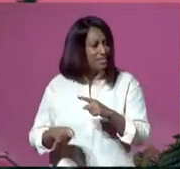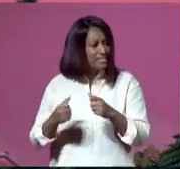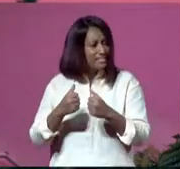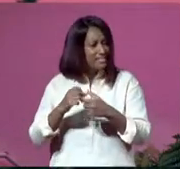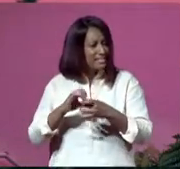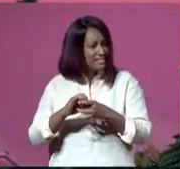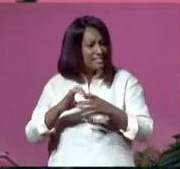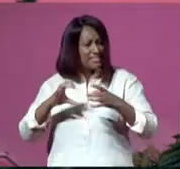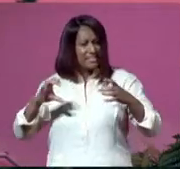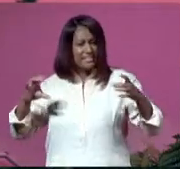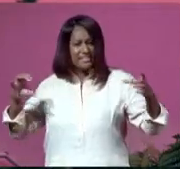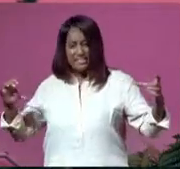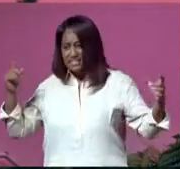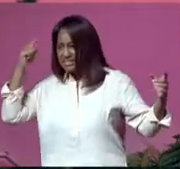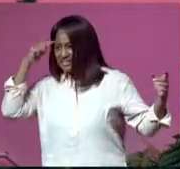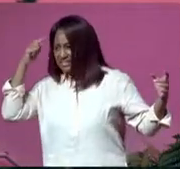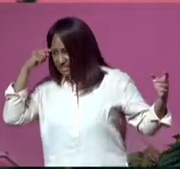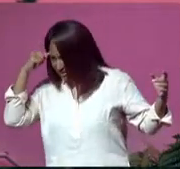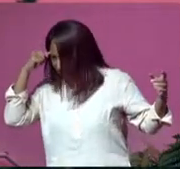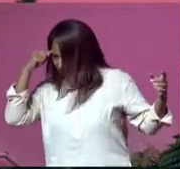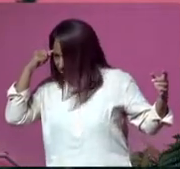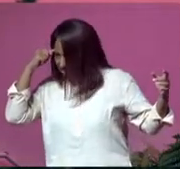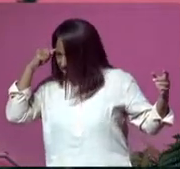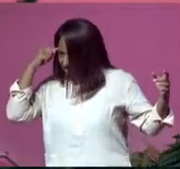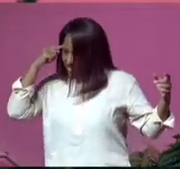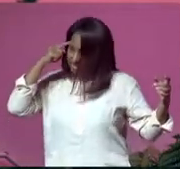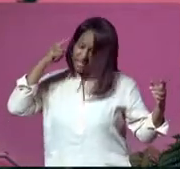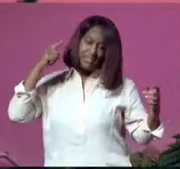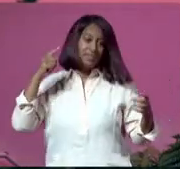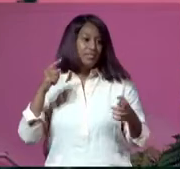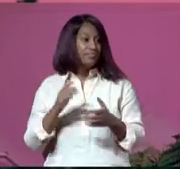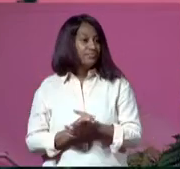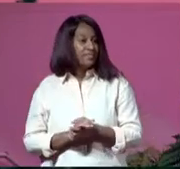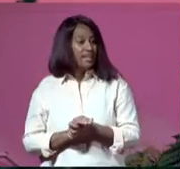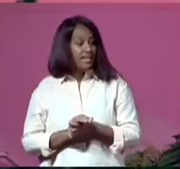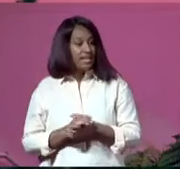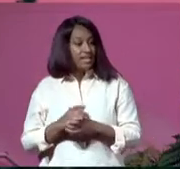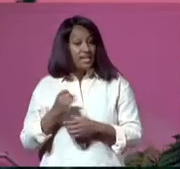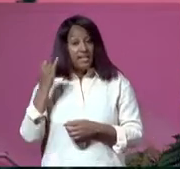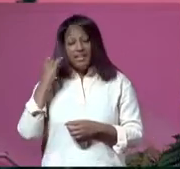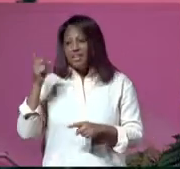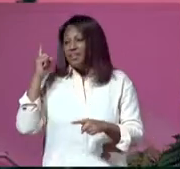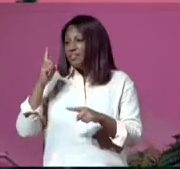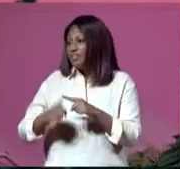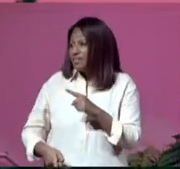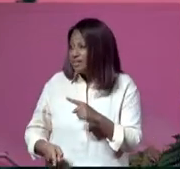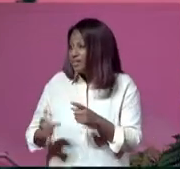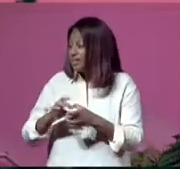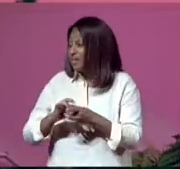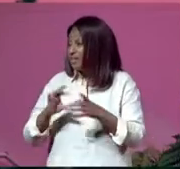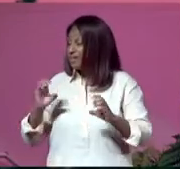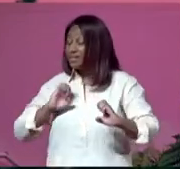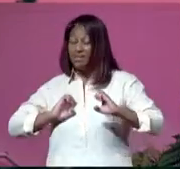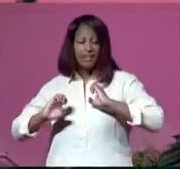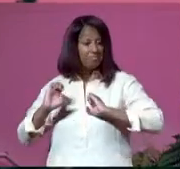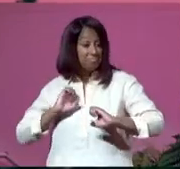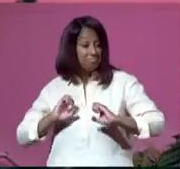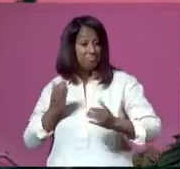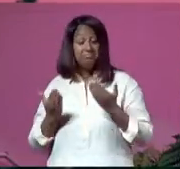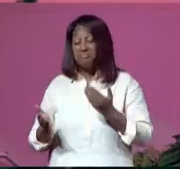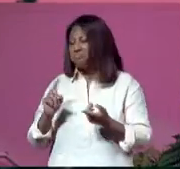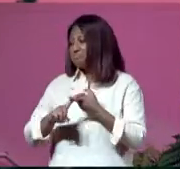even physically, or whoever you can't uncouple yourself with emotionally, whether it be a